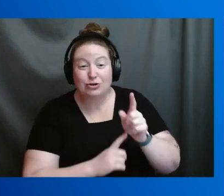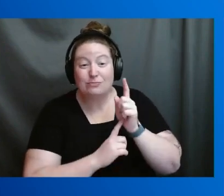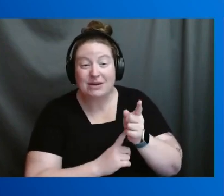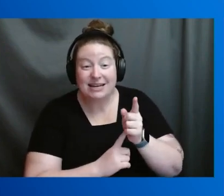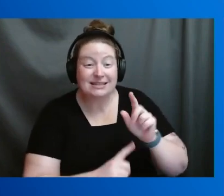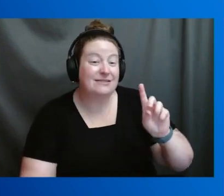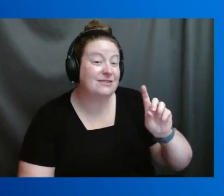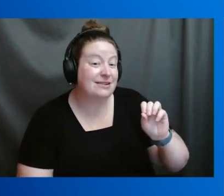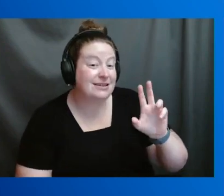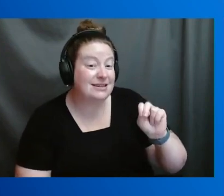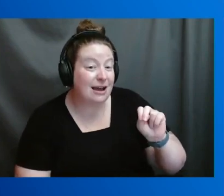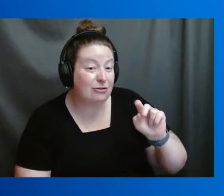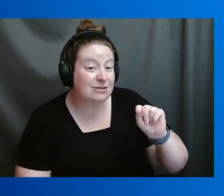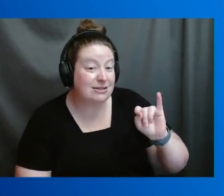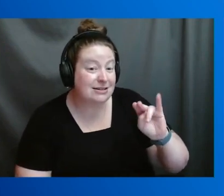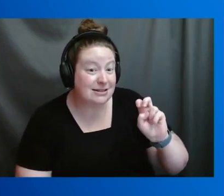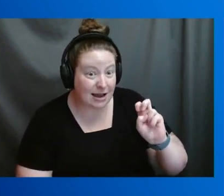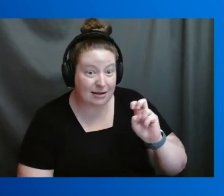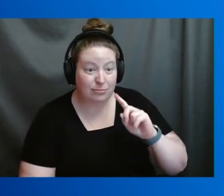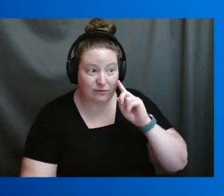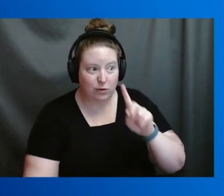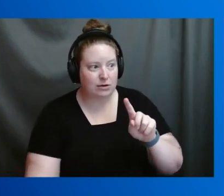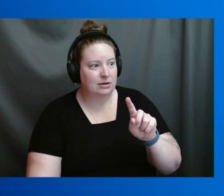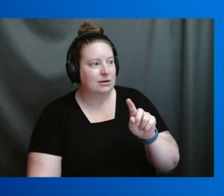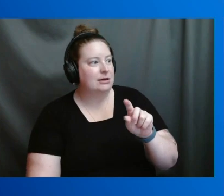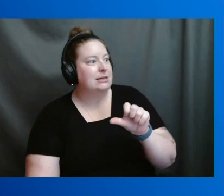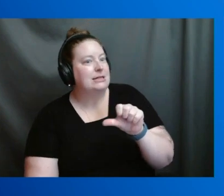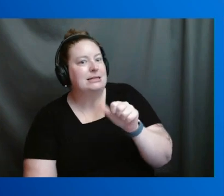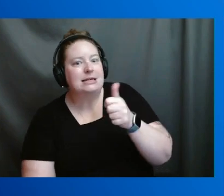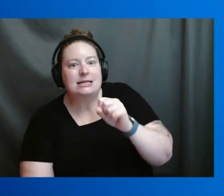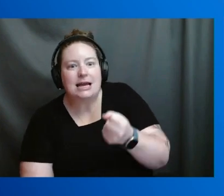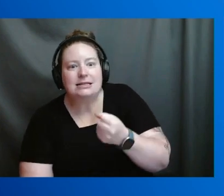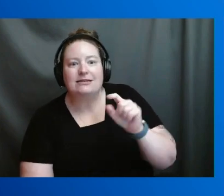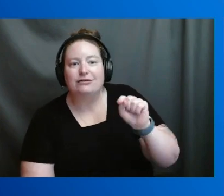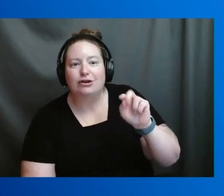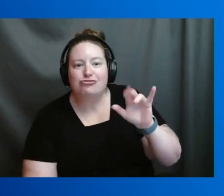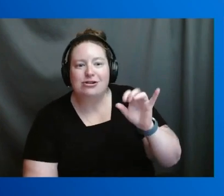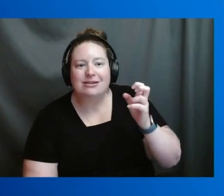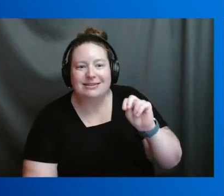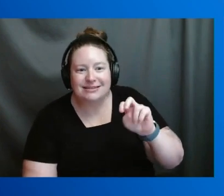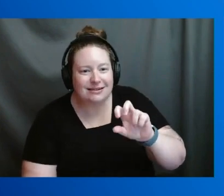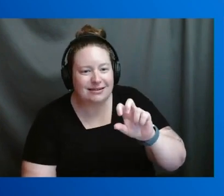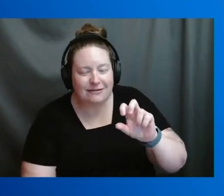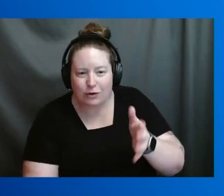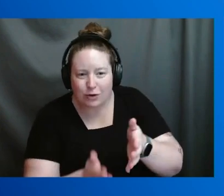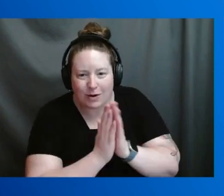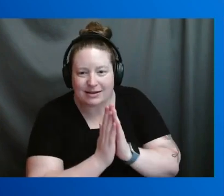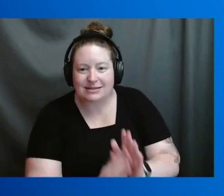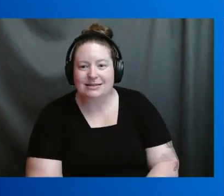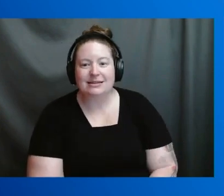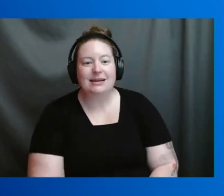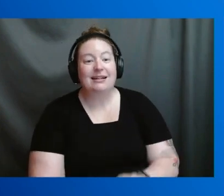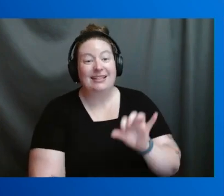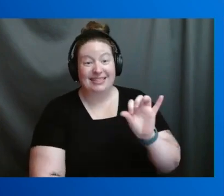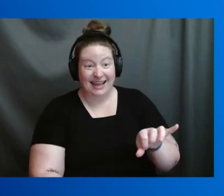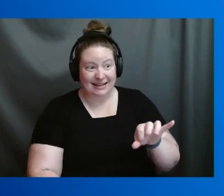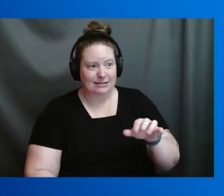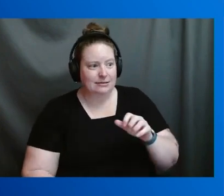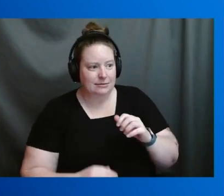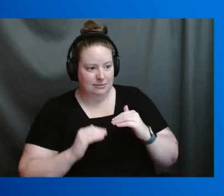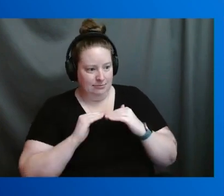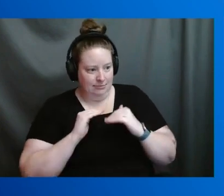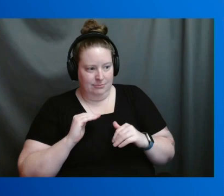For across tens of trillions of requests. You're talking about maintaining a latency overhead of the service on typical things in the tens of milliseconds of range